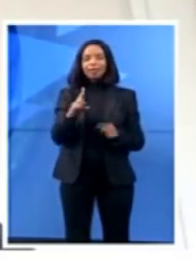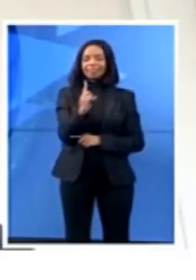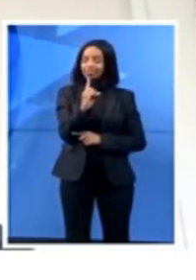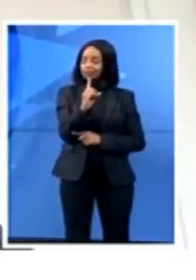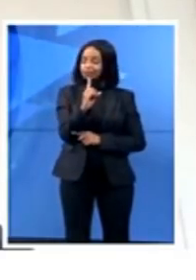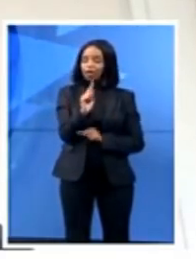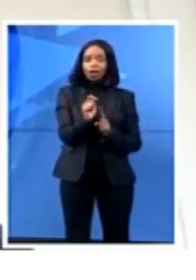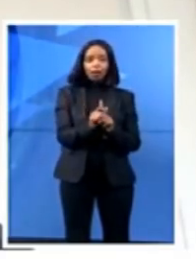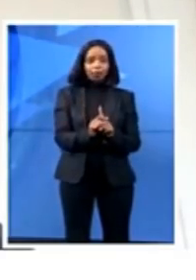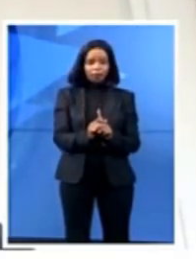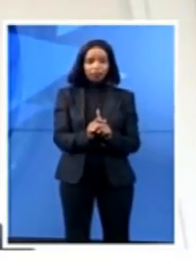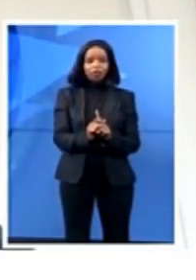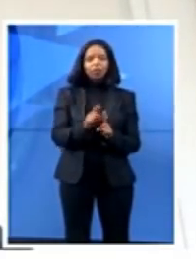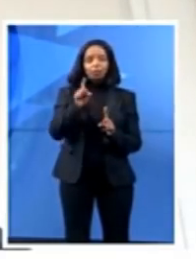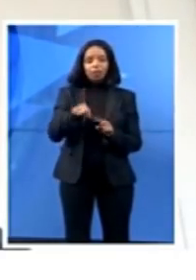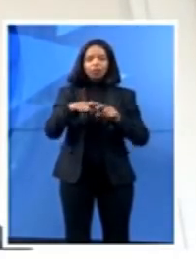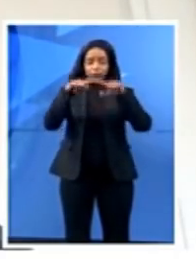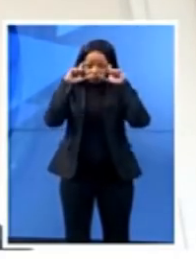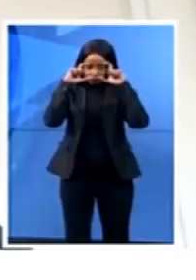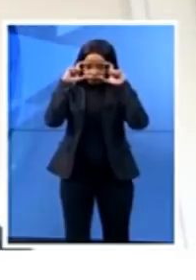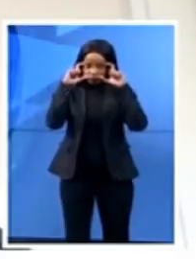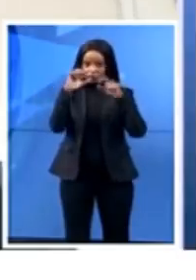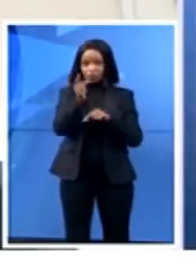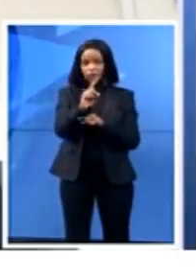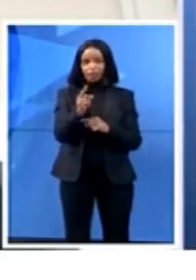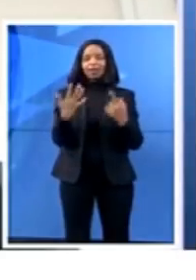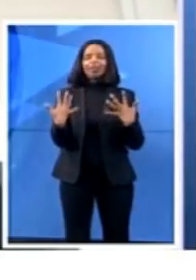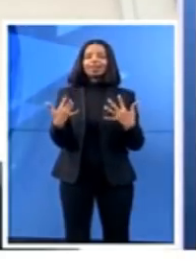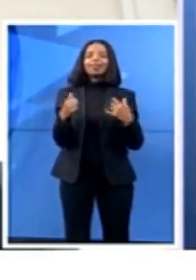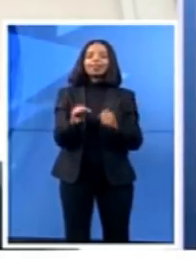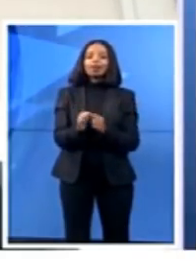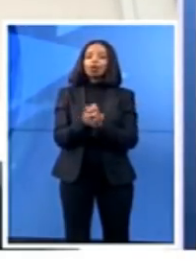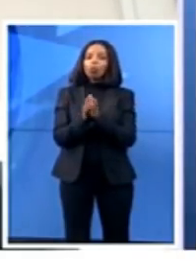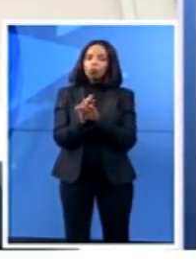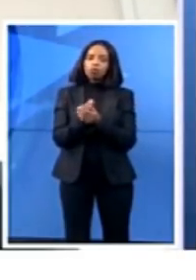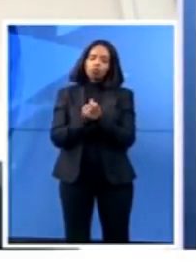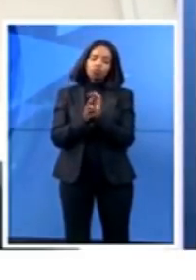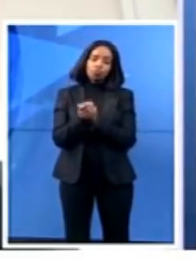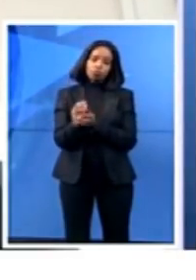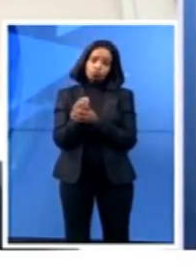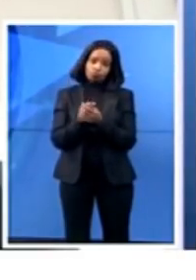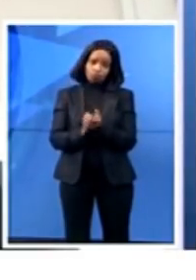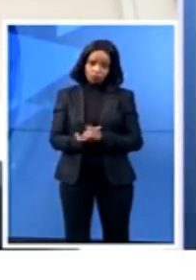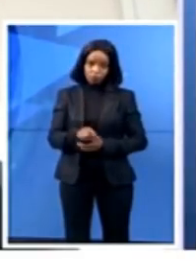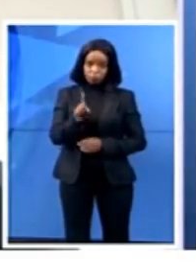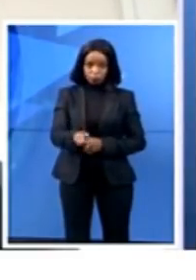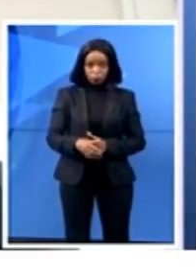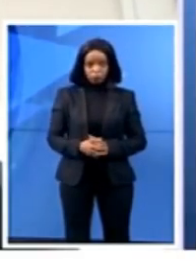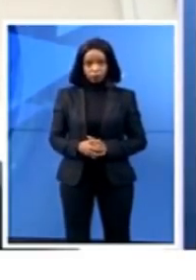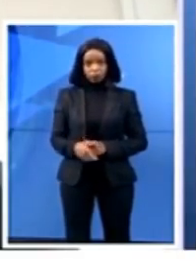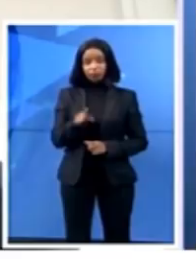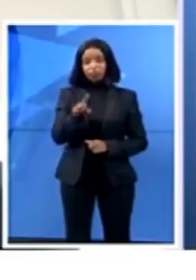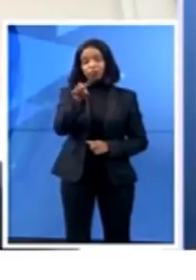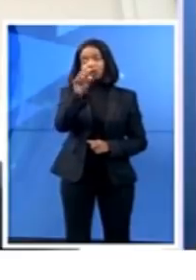Hand sanitize and wash. These are important answers to questions that many who are watching us now at